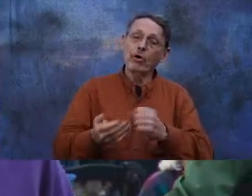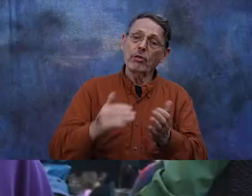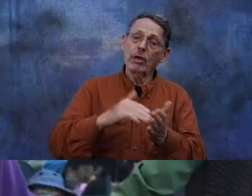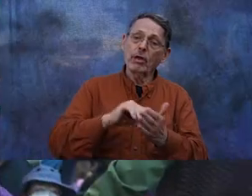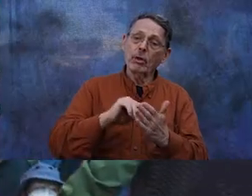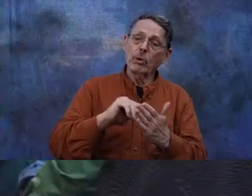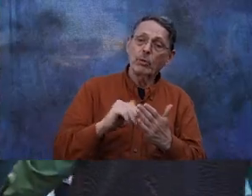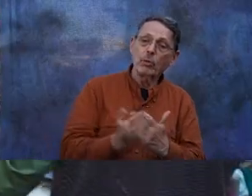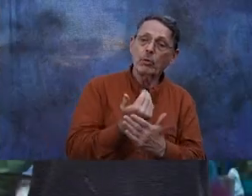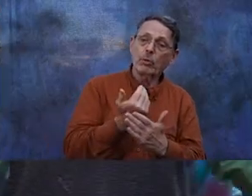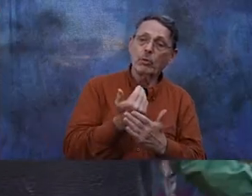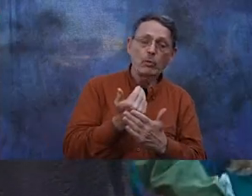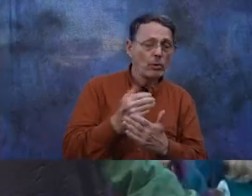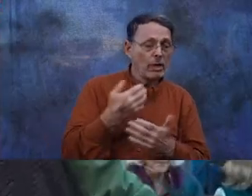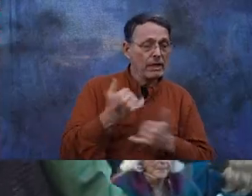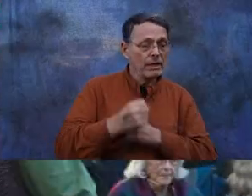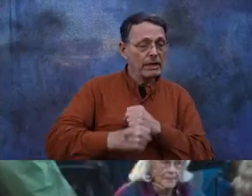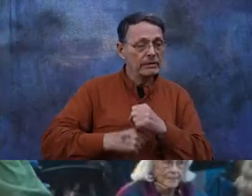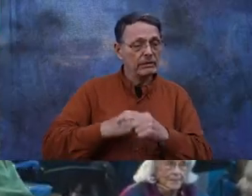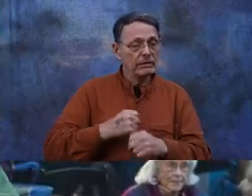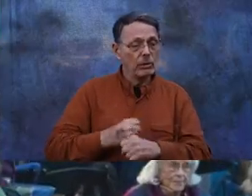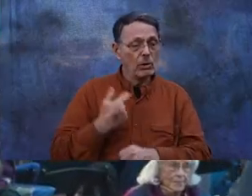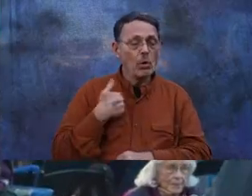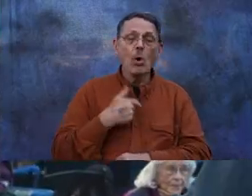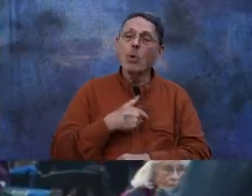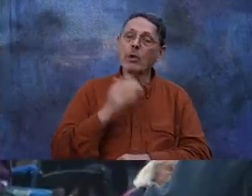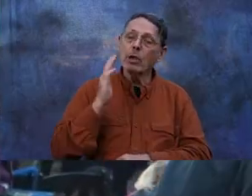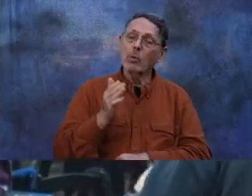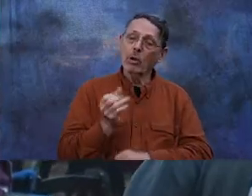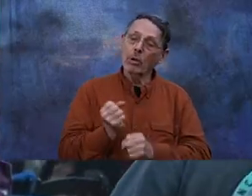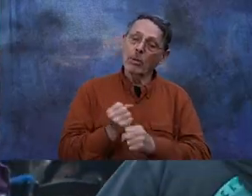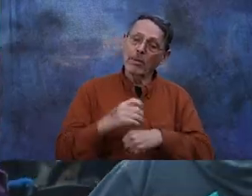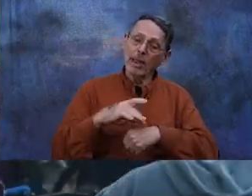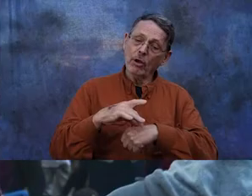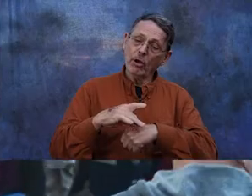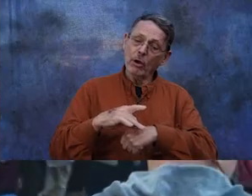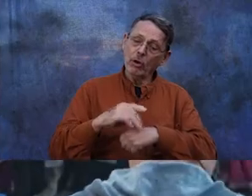earth. This year we shall renew the